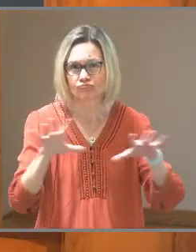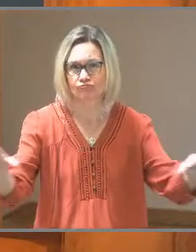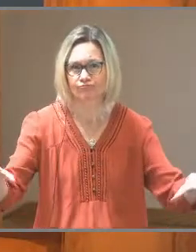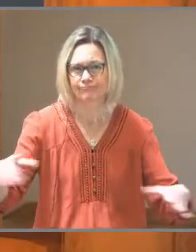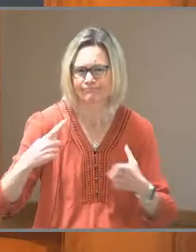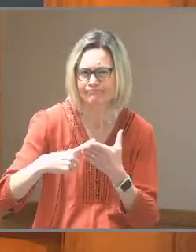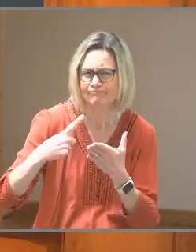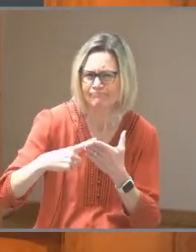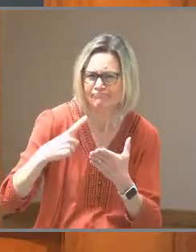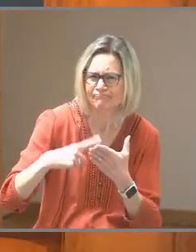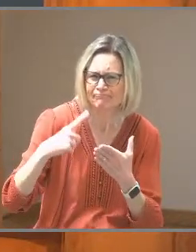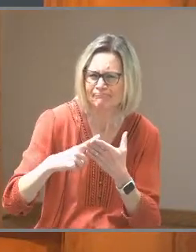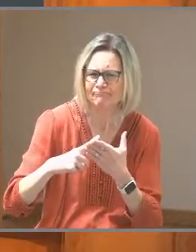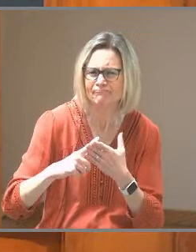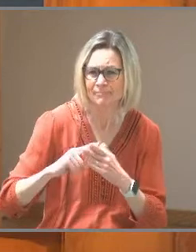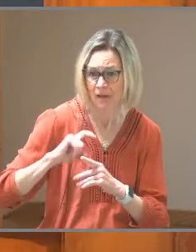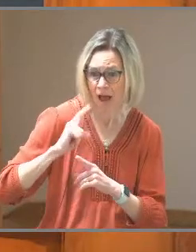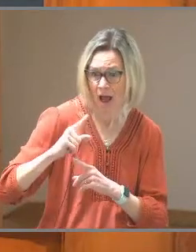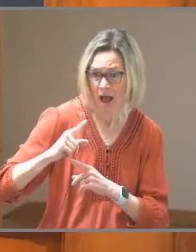generosity lived, right?